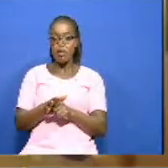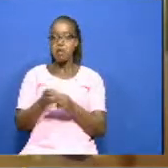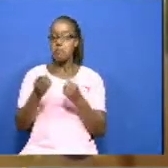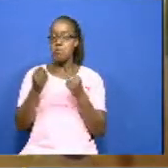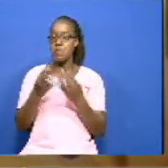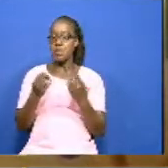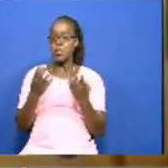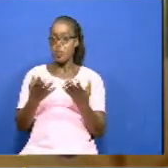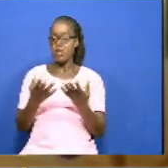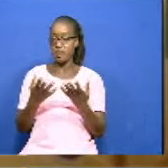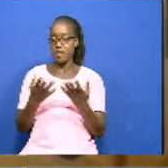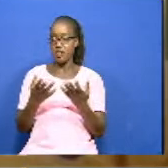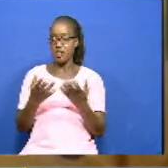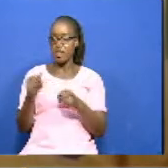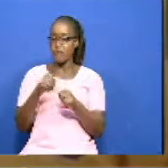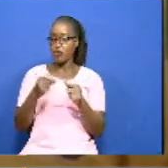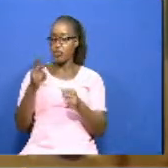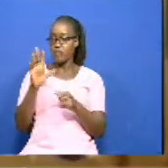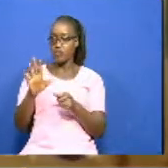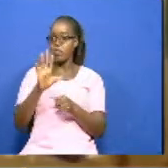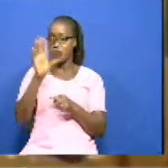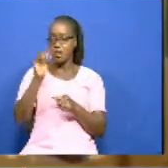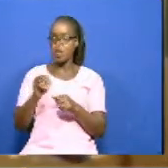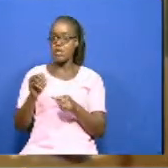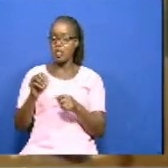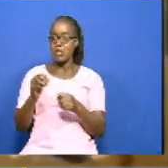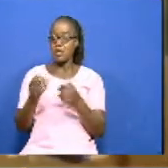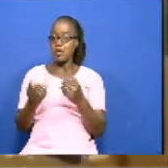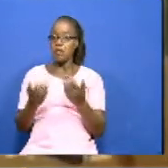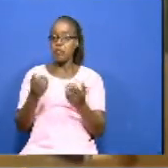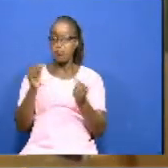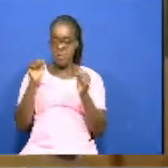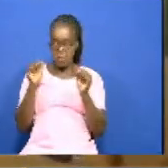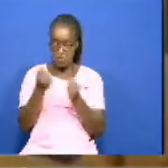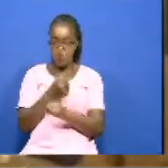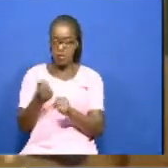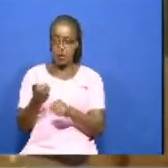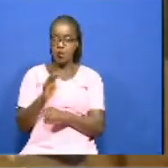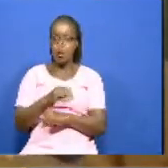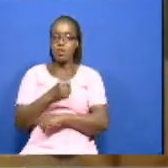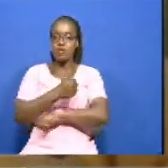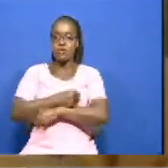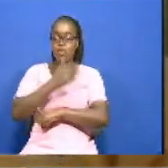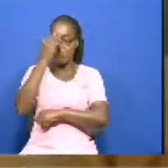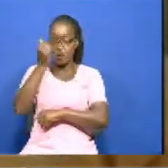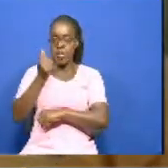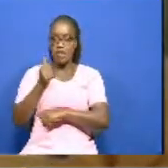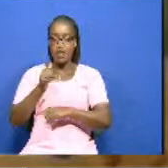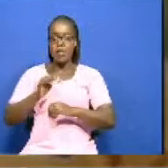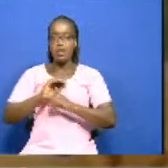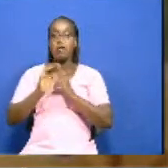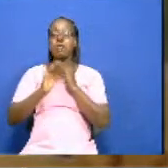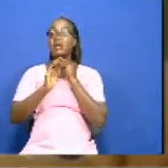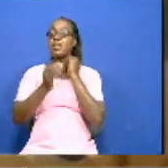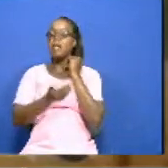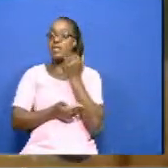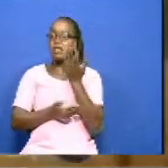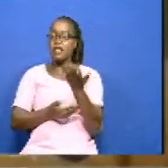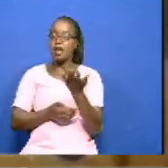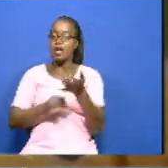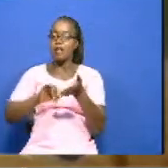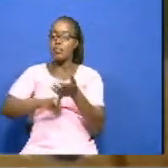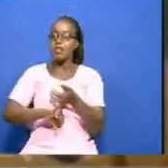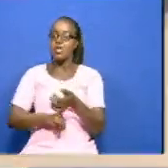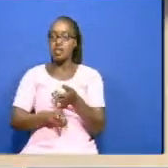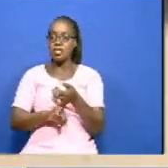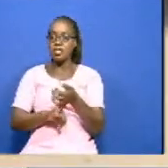almost 25%, may not go back to school because of teenage pregnancies and early child marriages which is